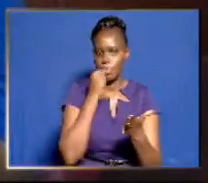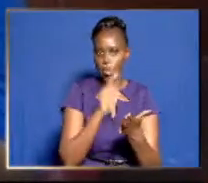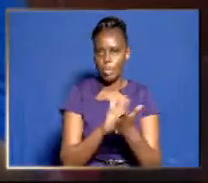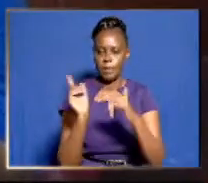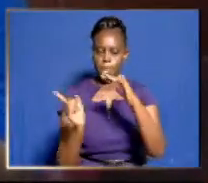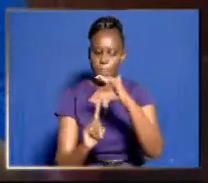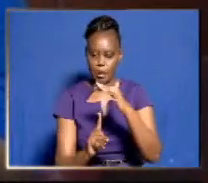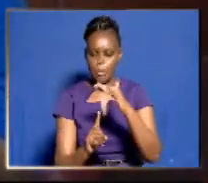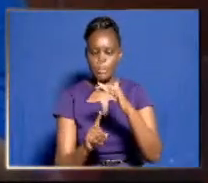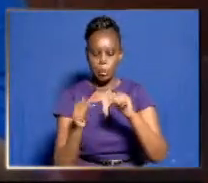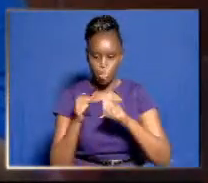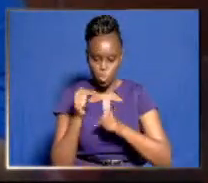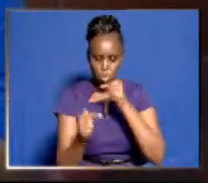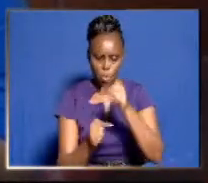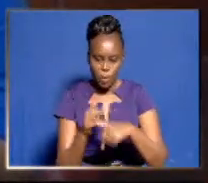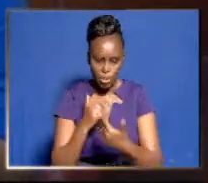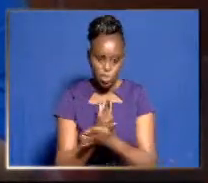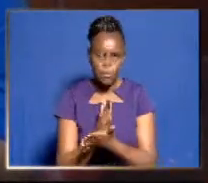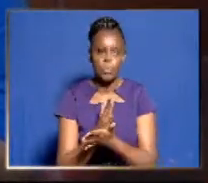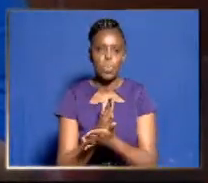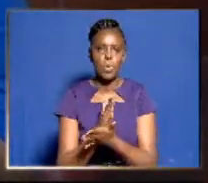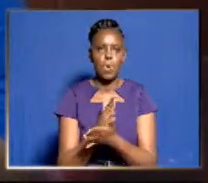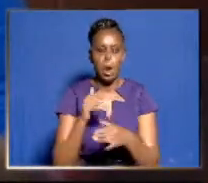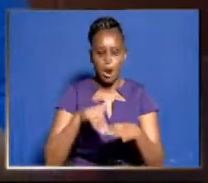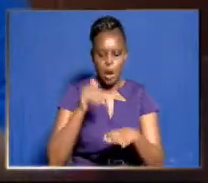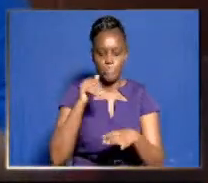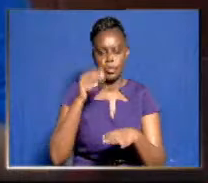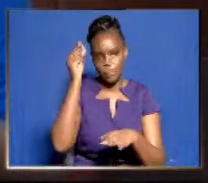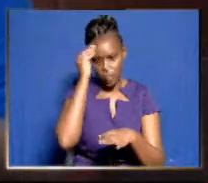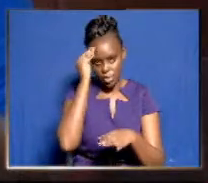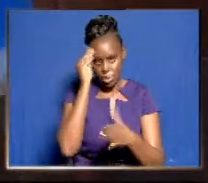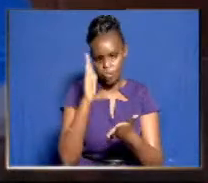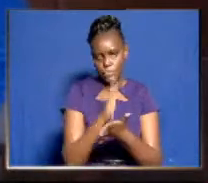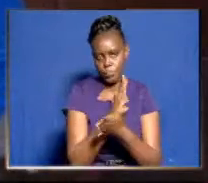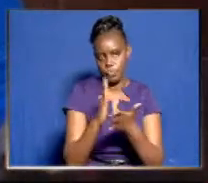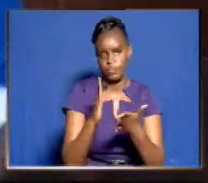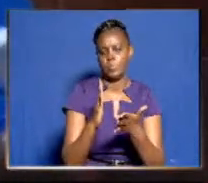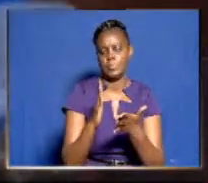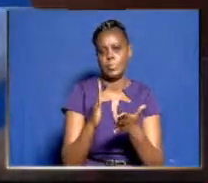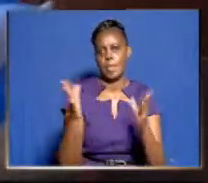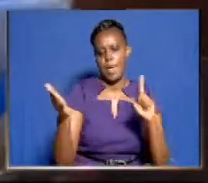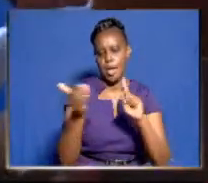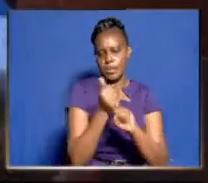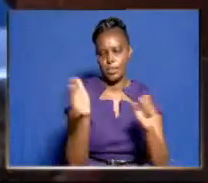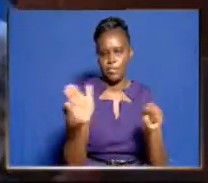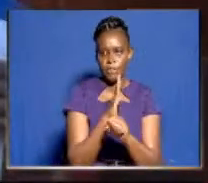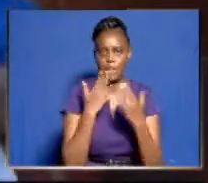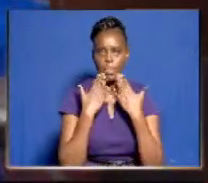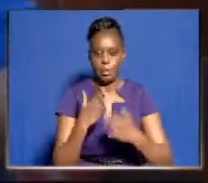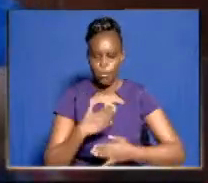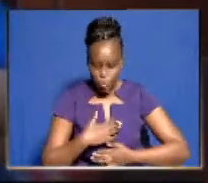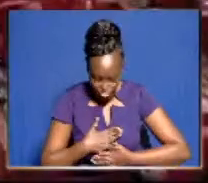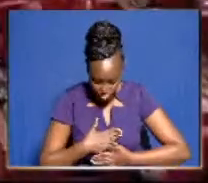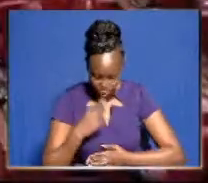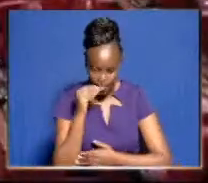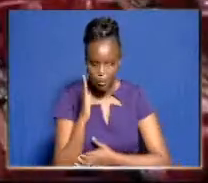ministry will pick to ensure the intended outcomes of education sector are fully achieved. Thank you, Mr. Speaker.